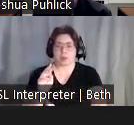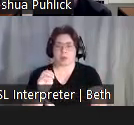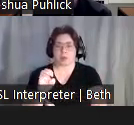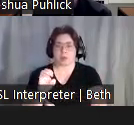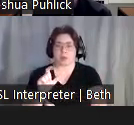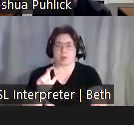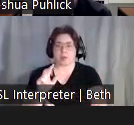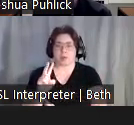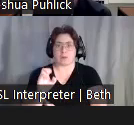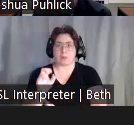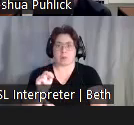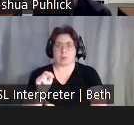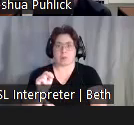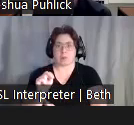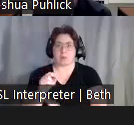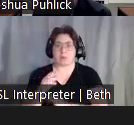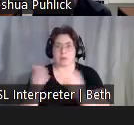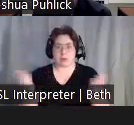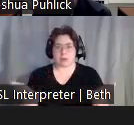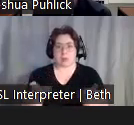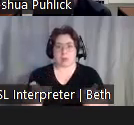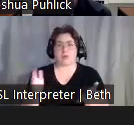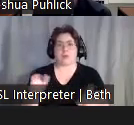those initiatives forward.